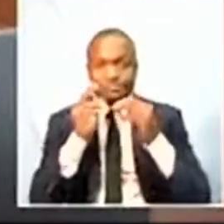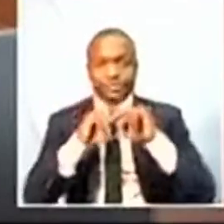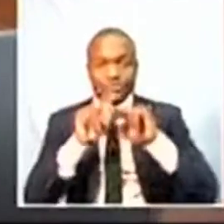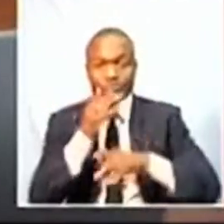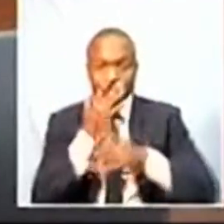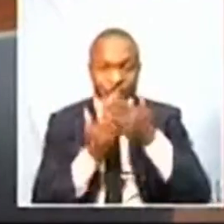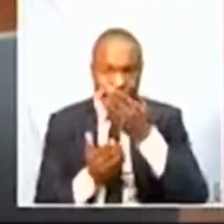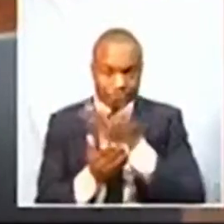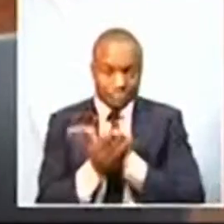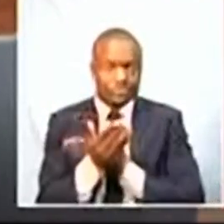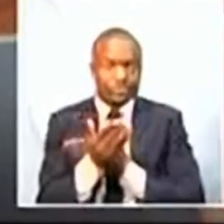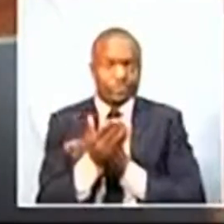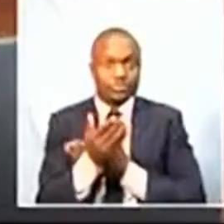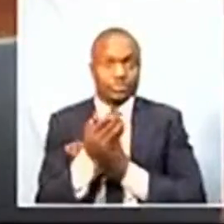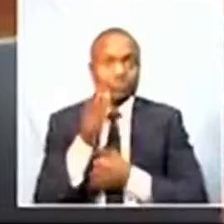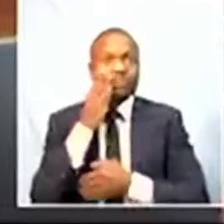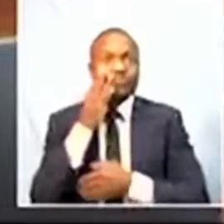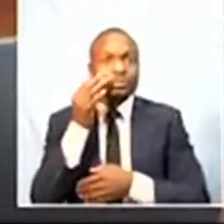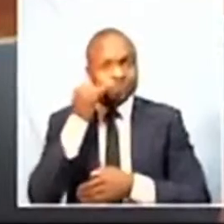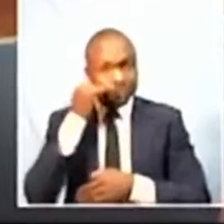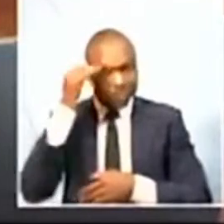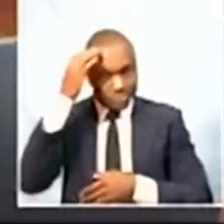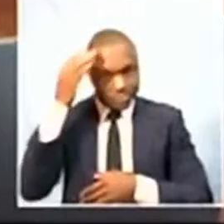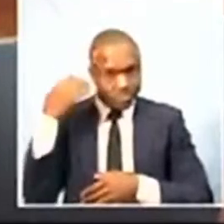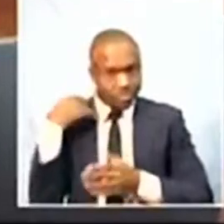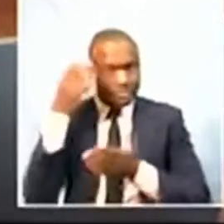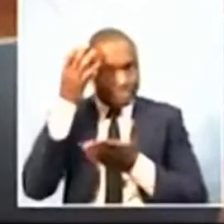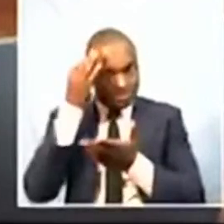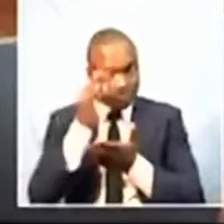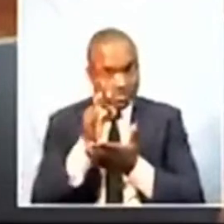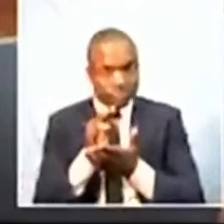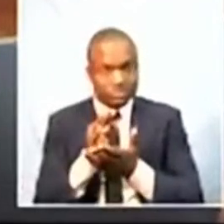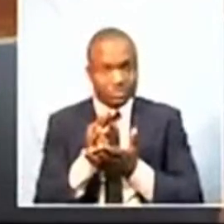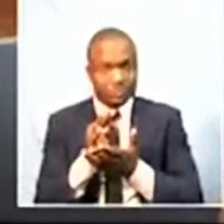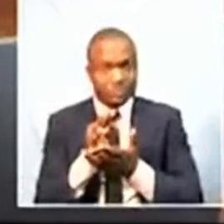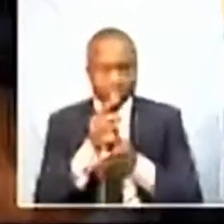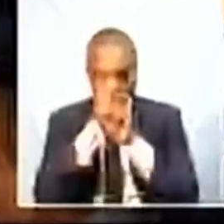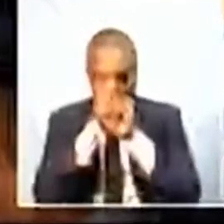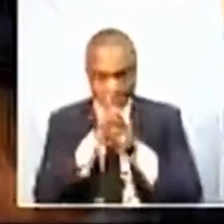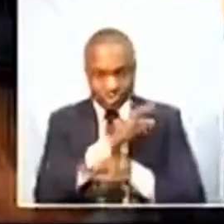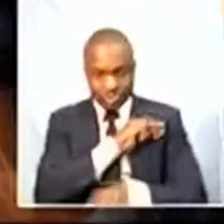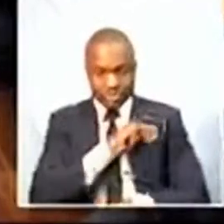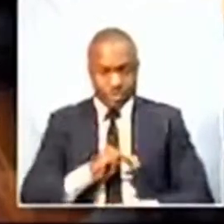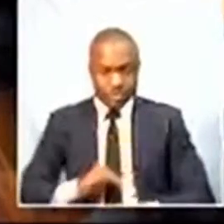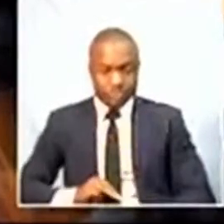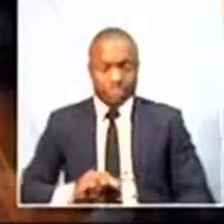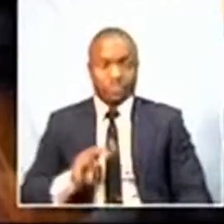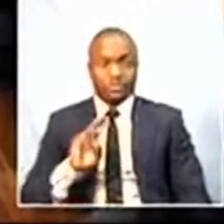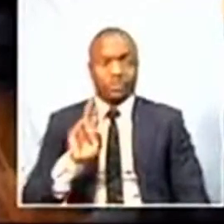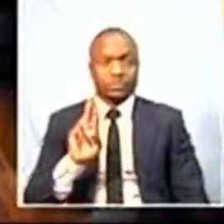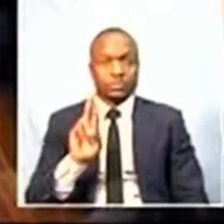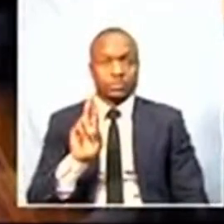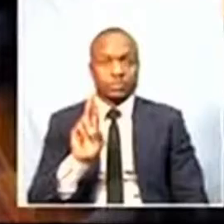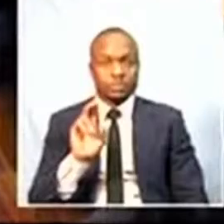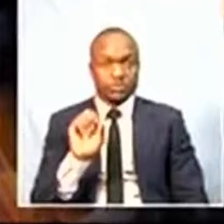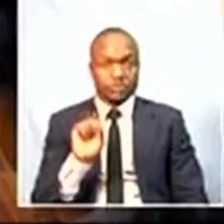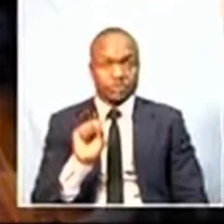and good morning. Emmanuel Walia from the Office of the Clerk. Honorable Member for Sakil.